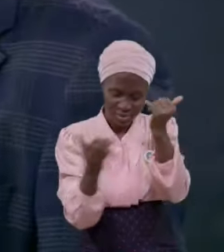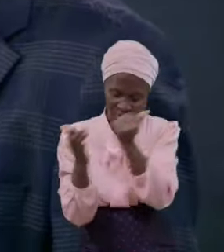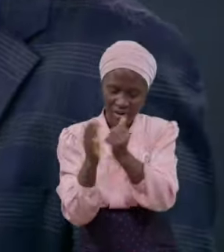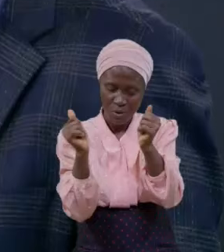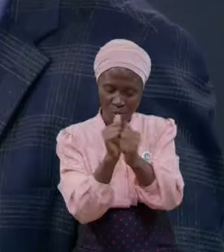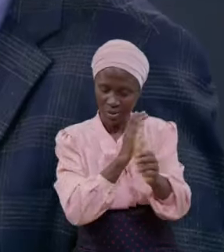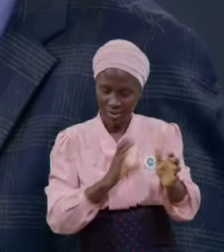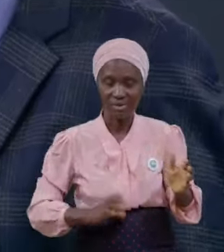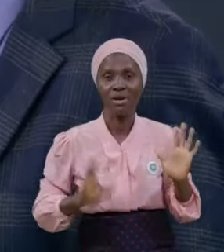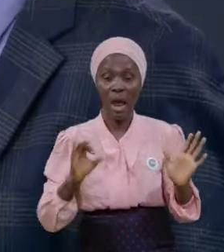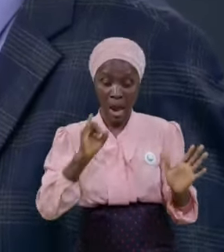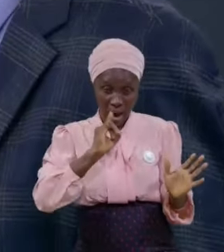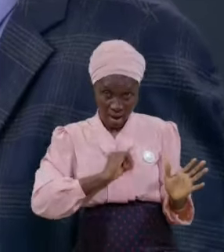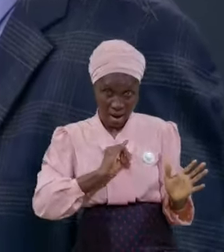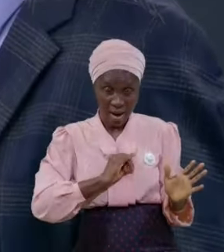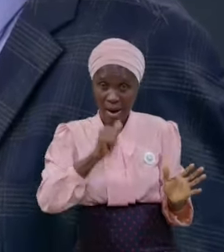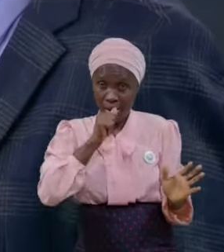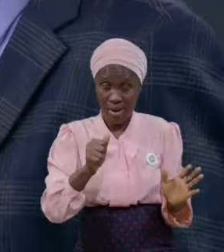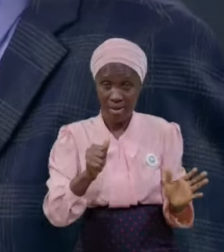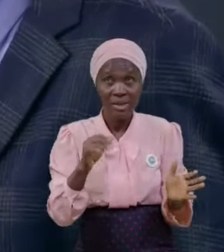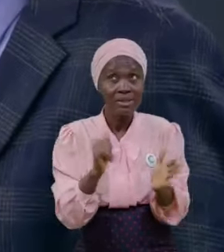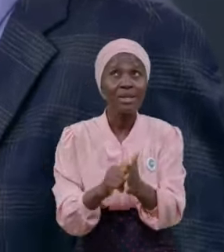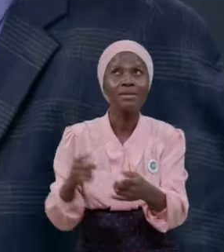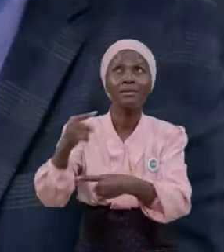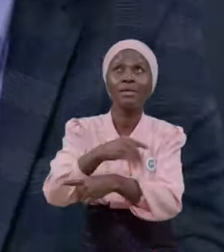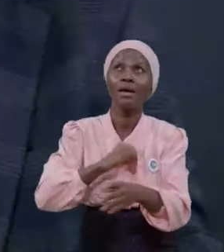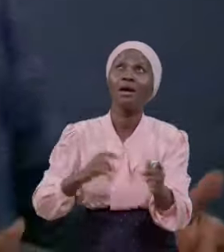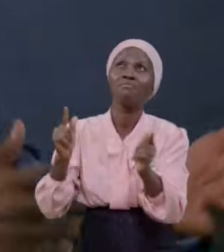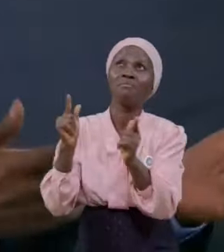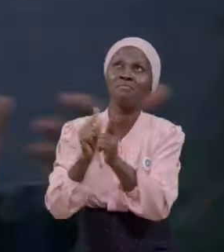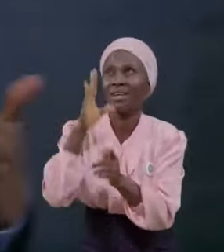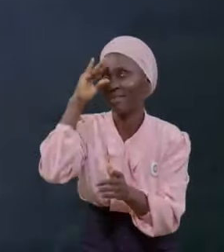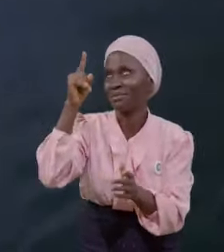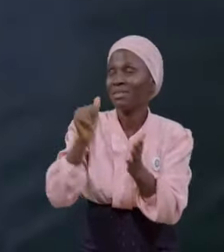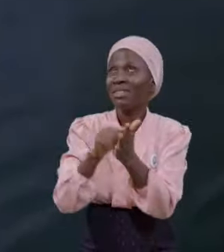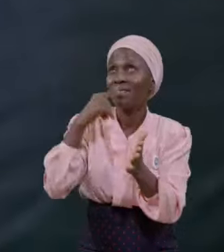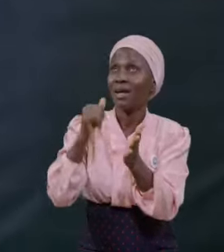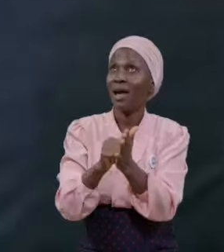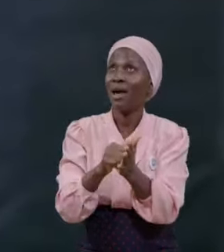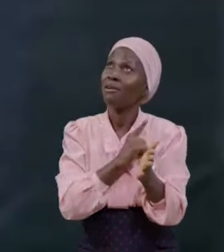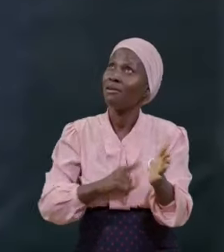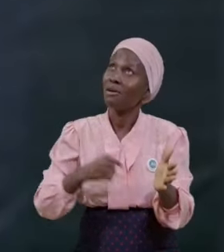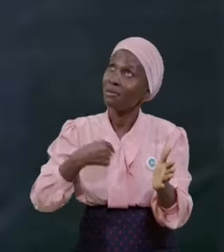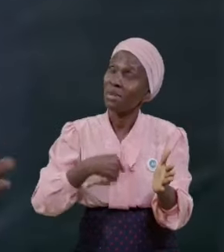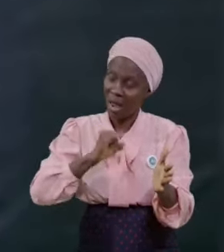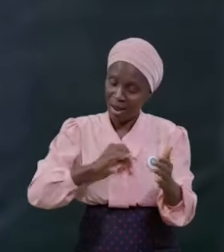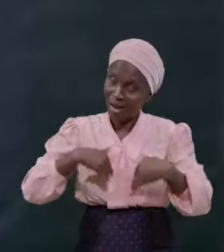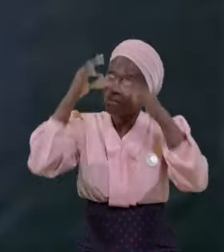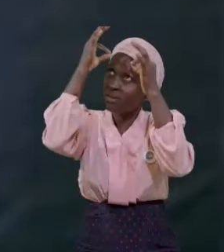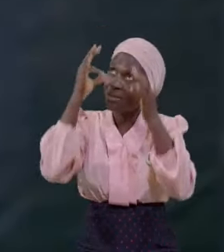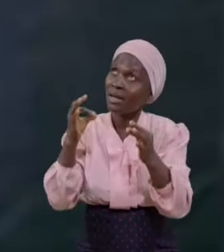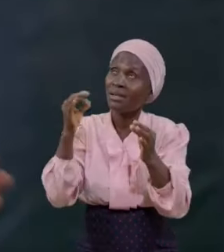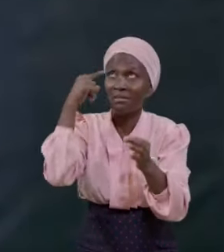I met him, I said, Lord, I identify with you. You were crucified for me, and